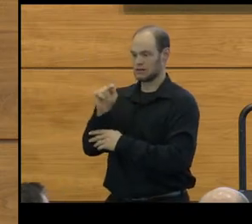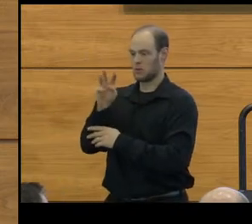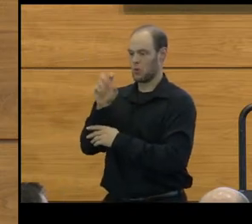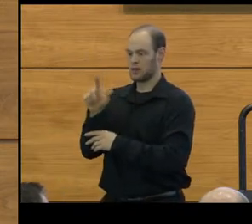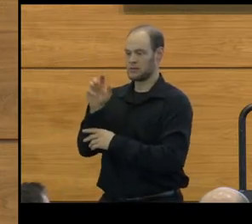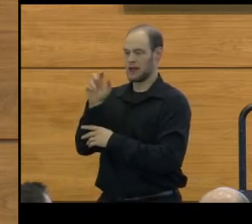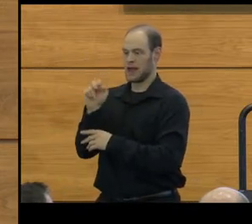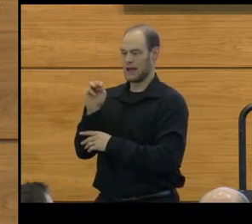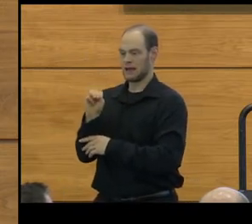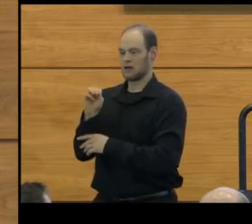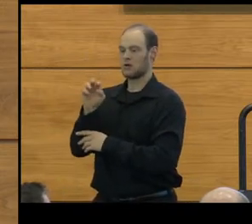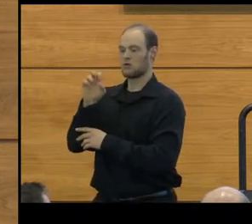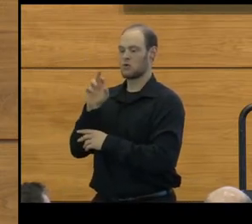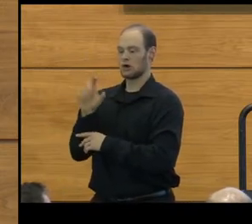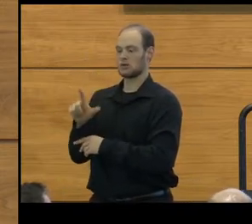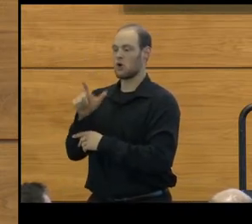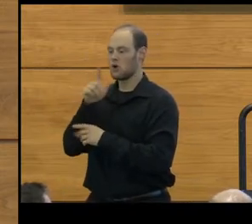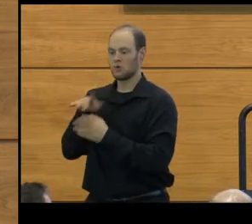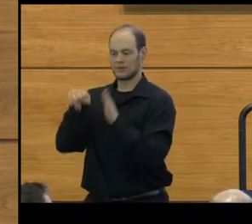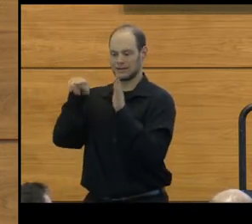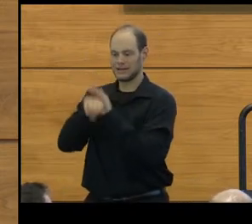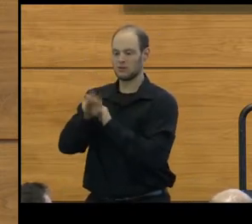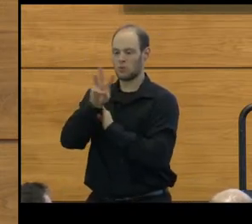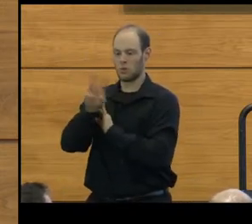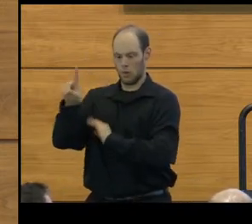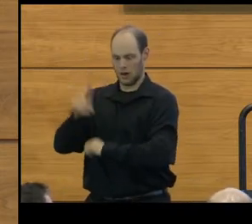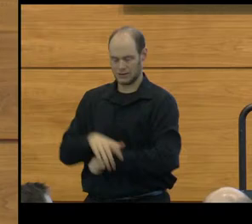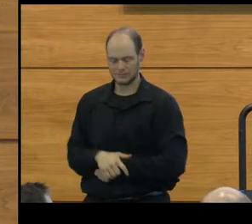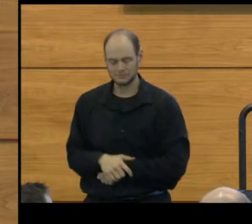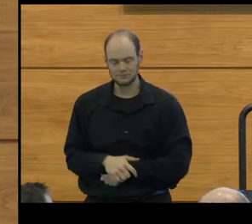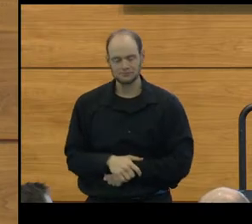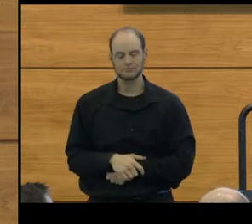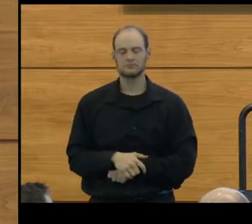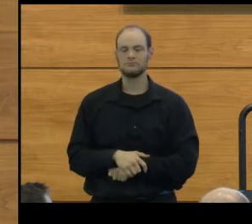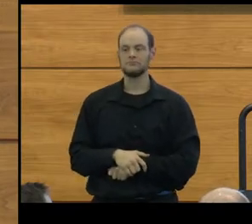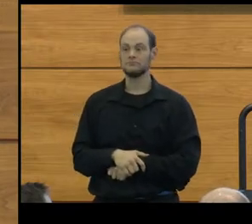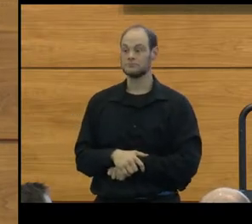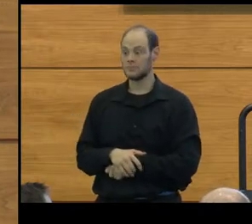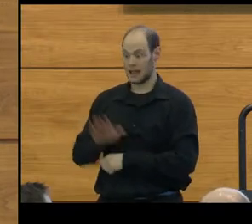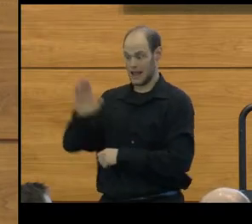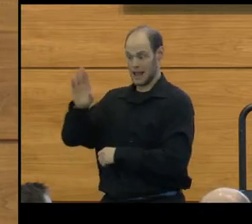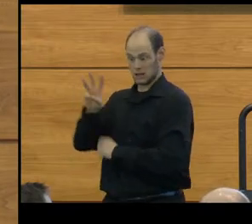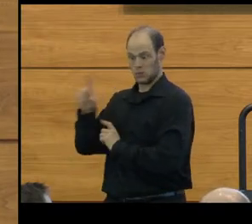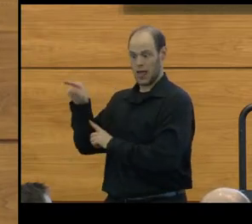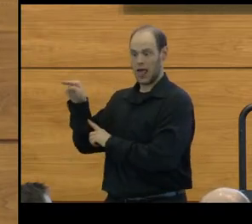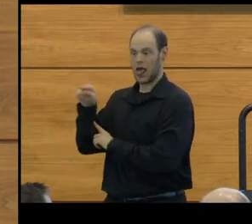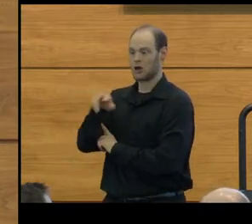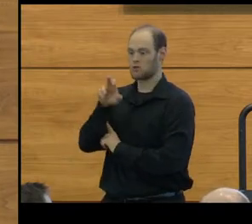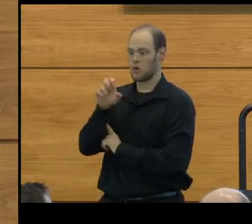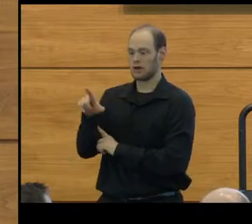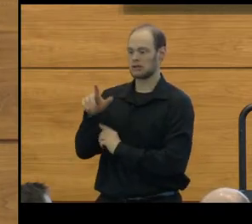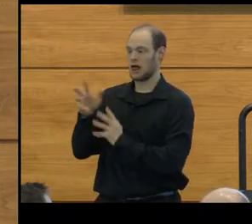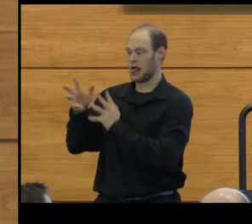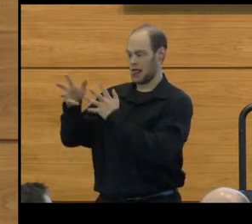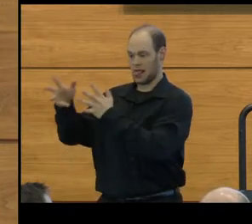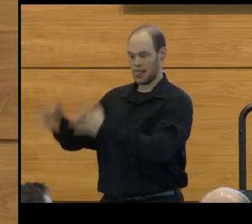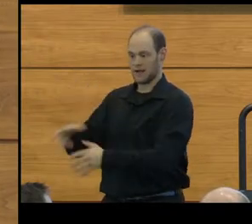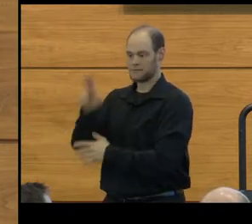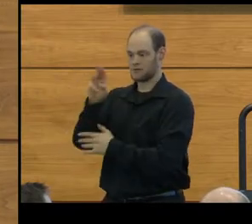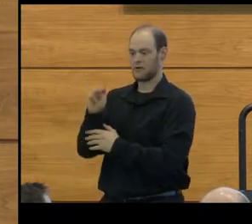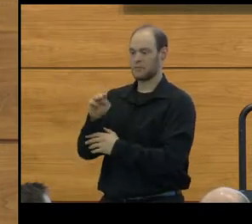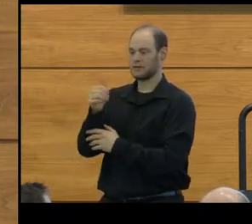M. Russel, who was killed in aerial combat in World War I. In his will, Henry Russel left the university